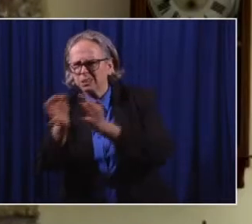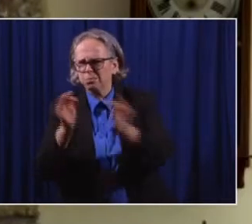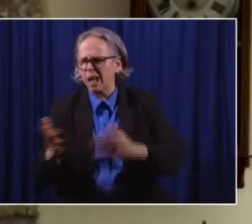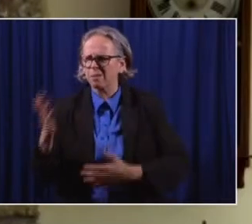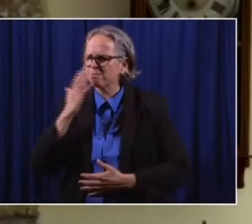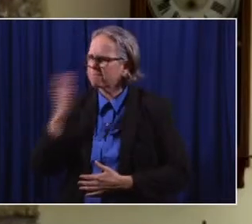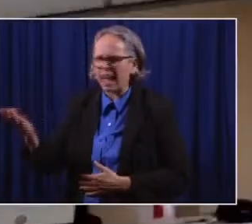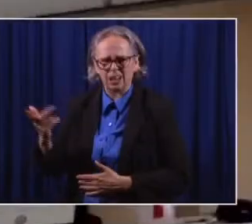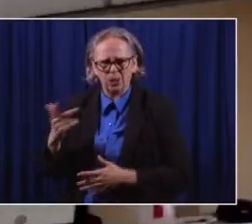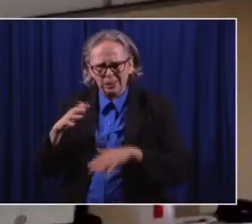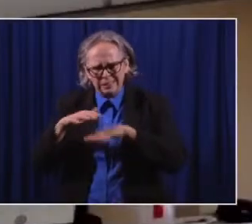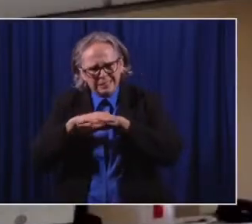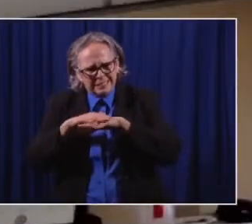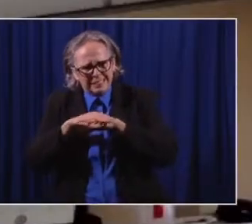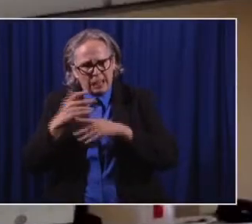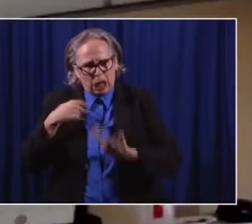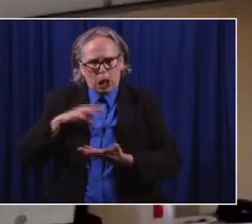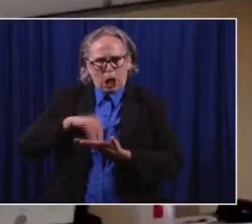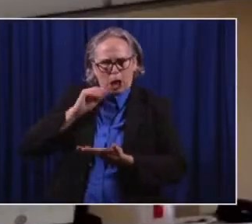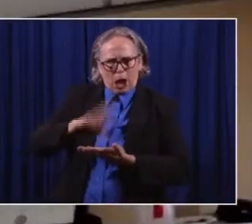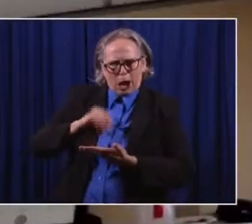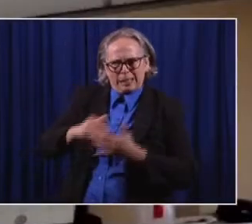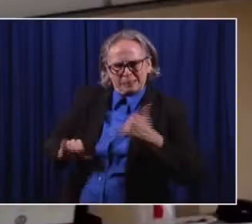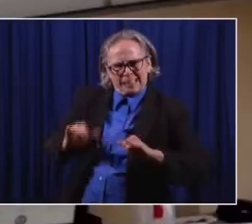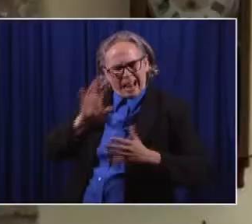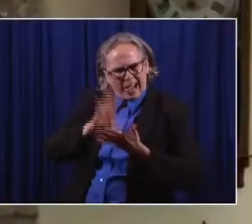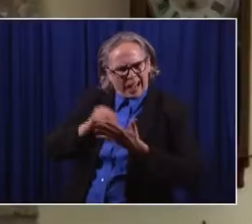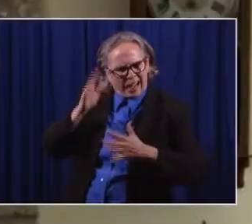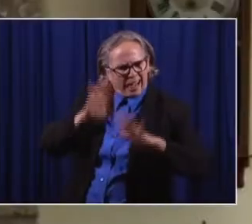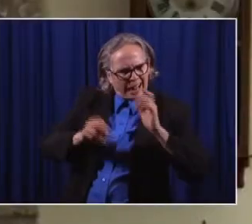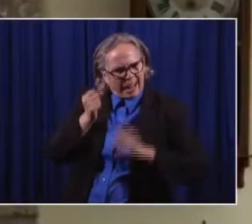course. My pleasure. Thank you.